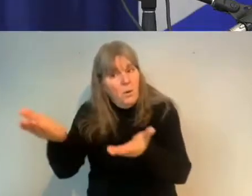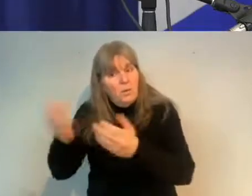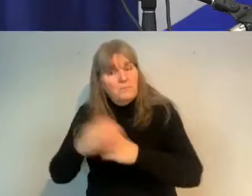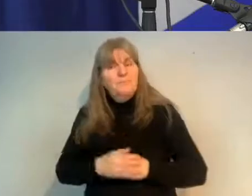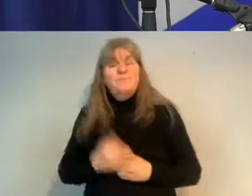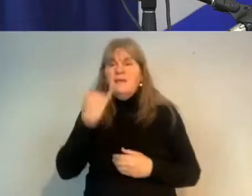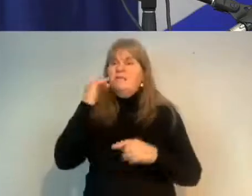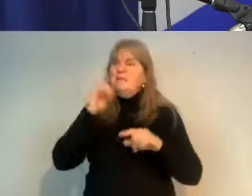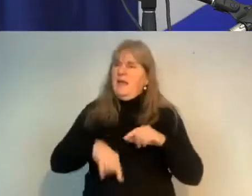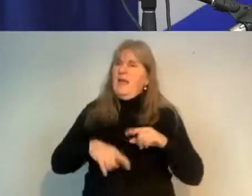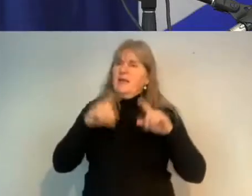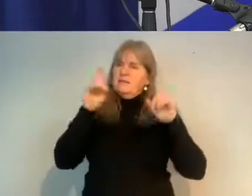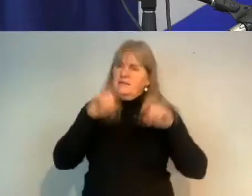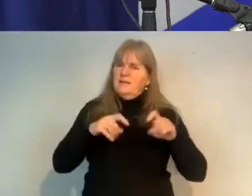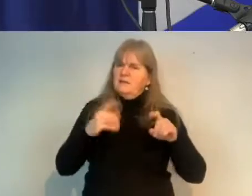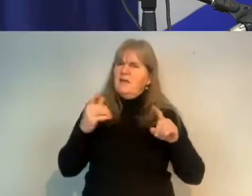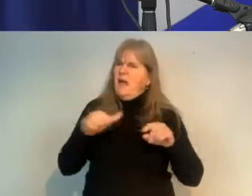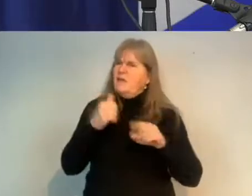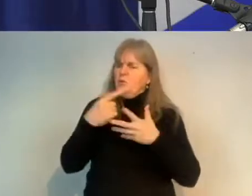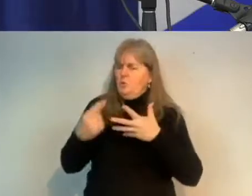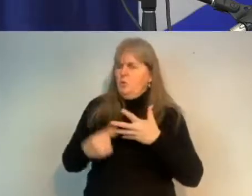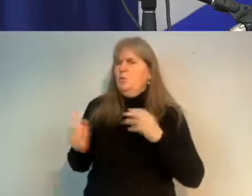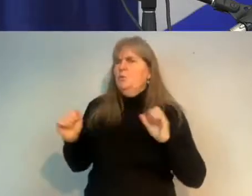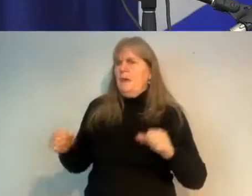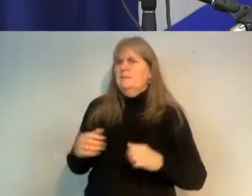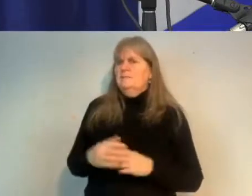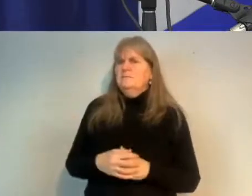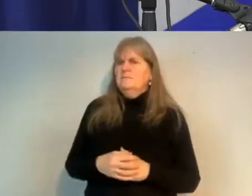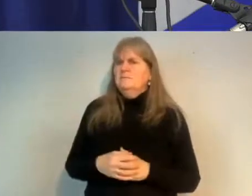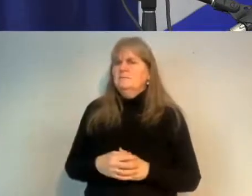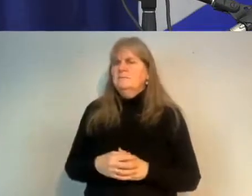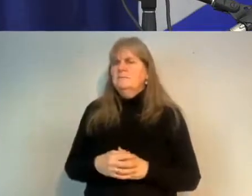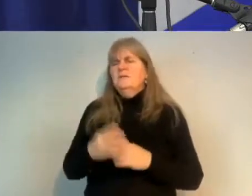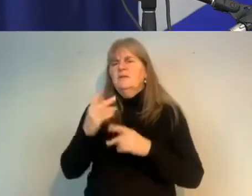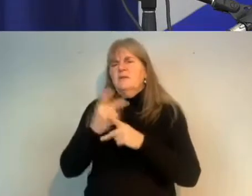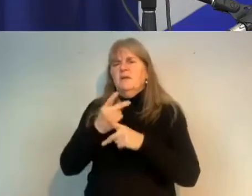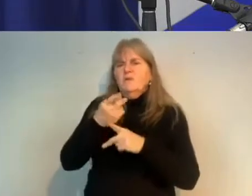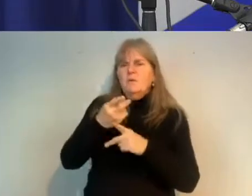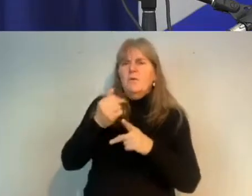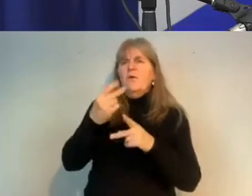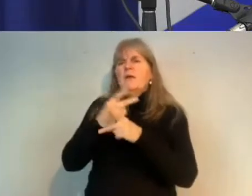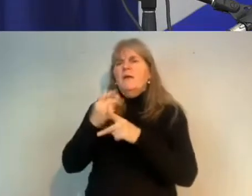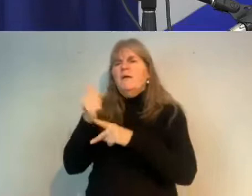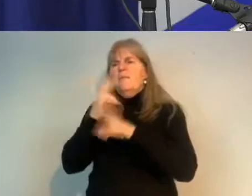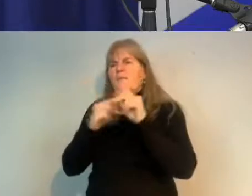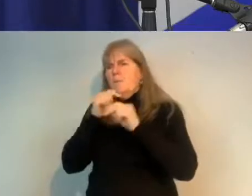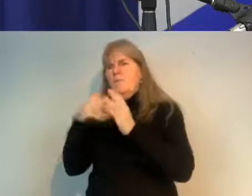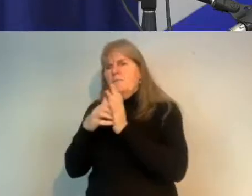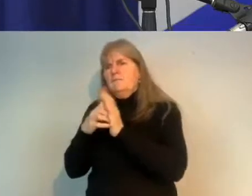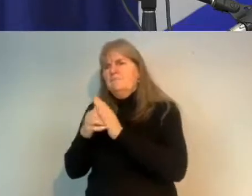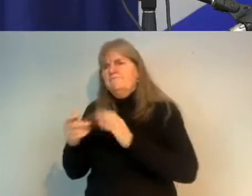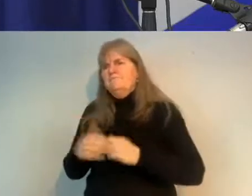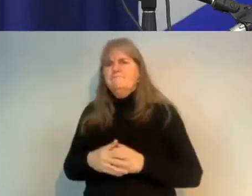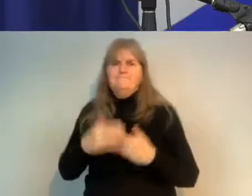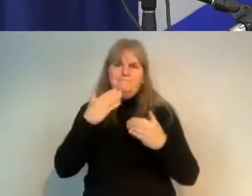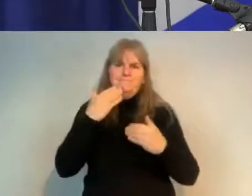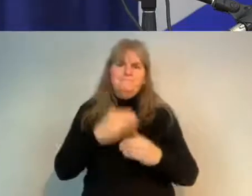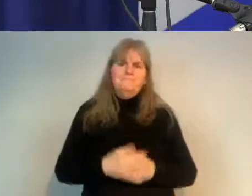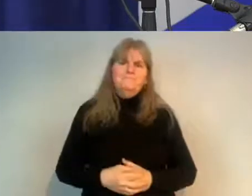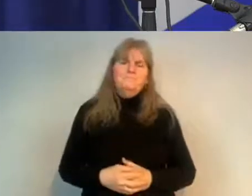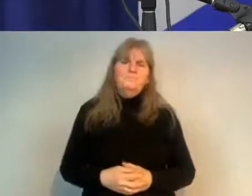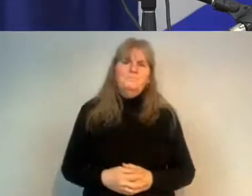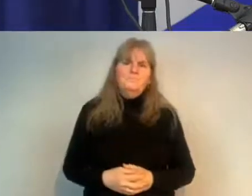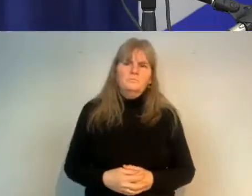lot you can do right now to take care of yourself and to take care of those people who you're caring for. Thank you. Thank